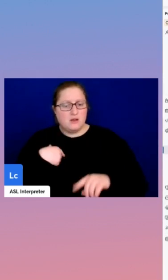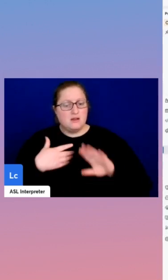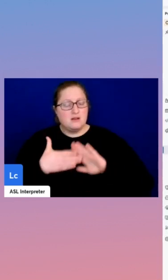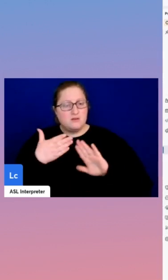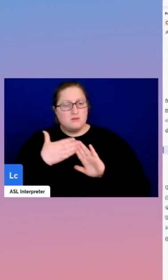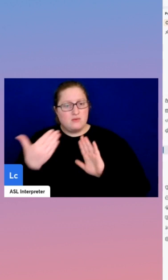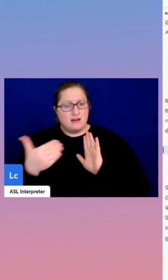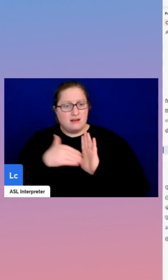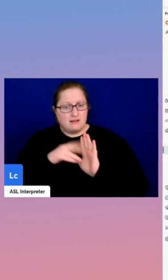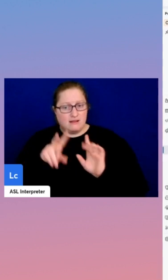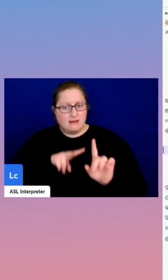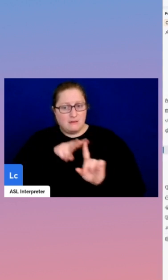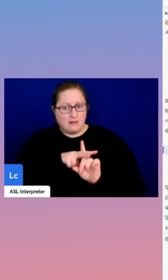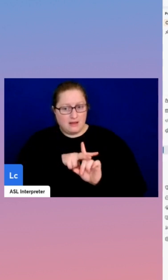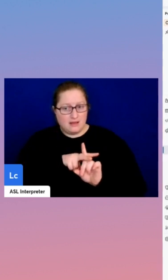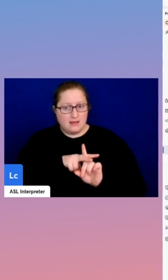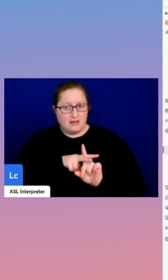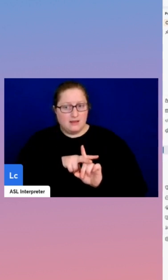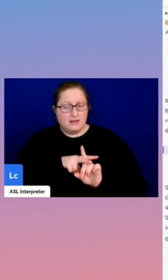apply,